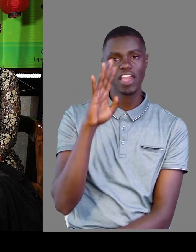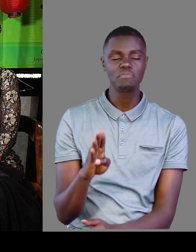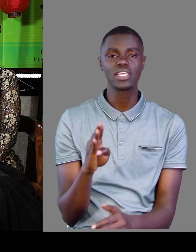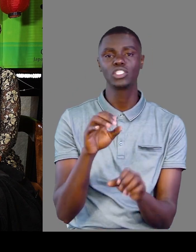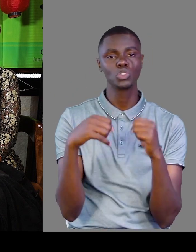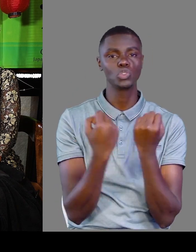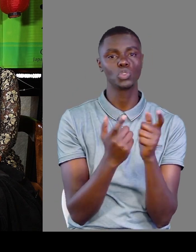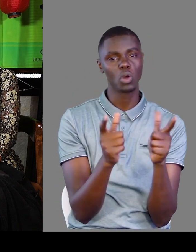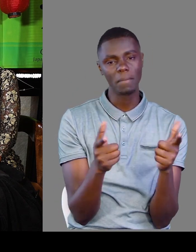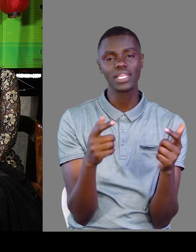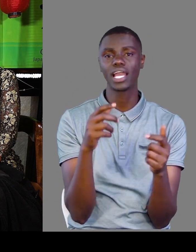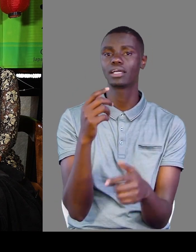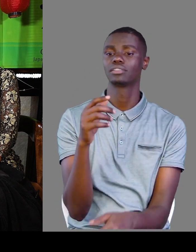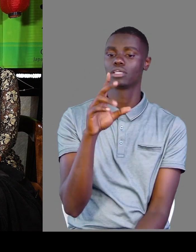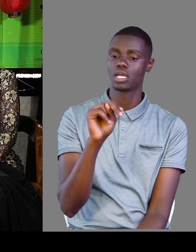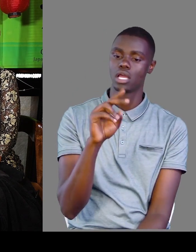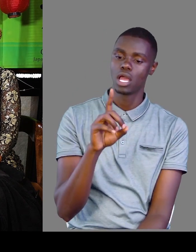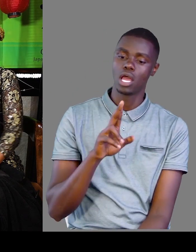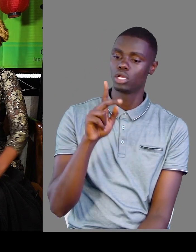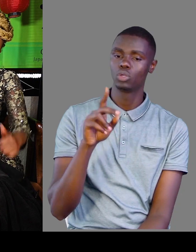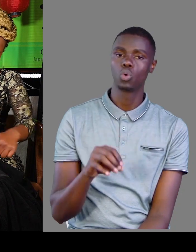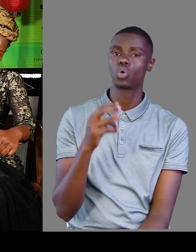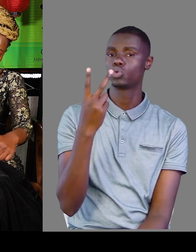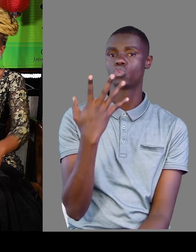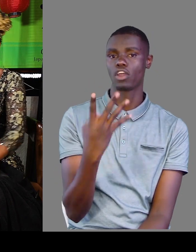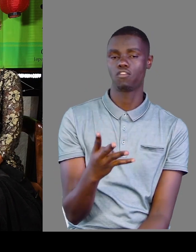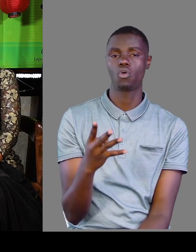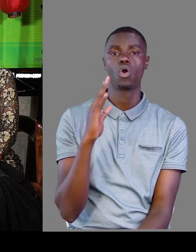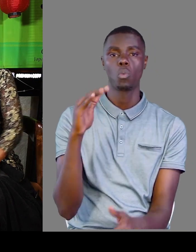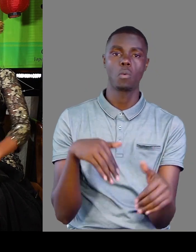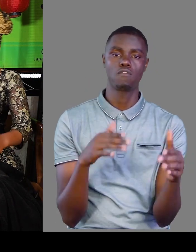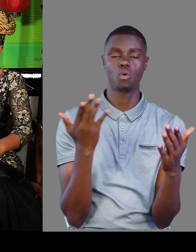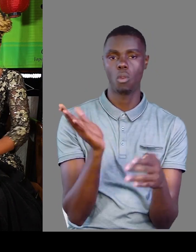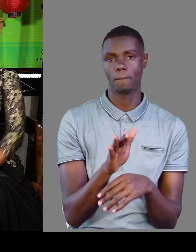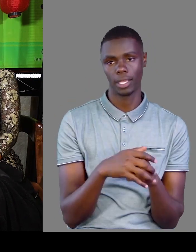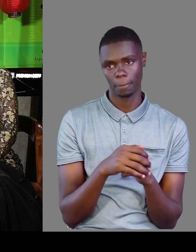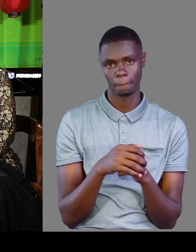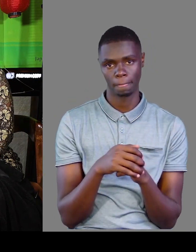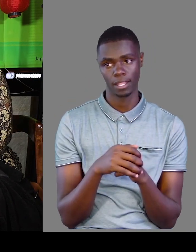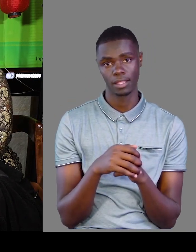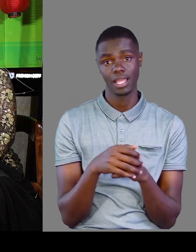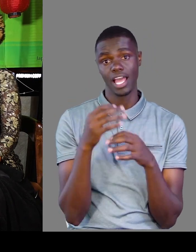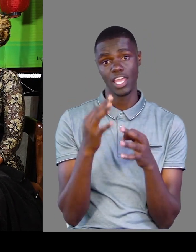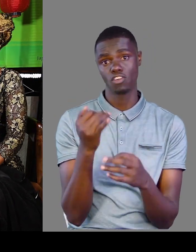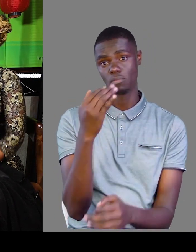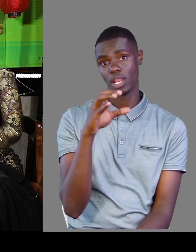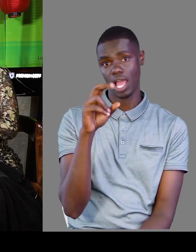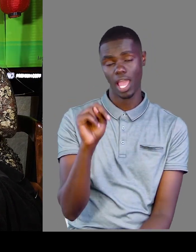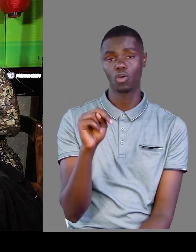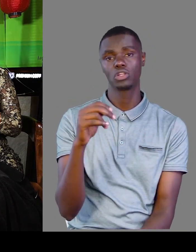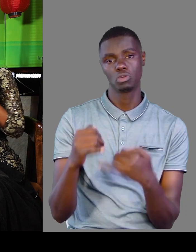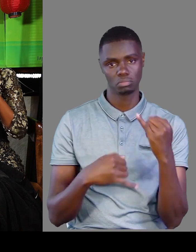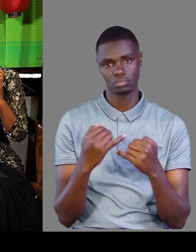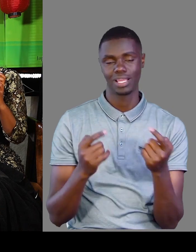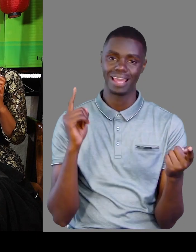sana. To all the stories wenye mmekuwa mkinivumilia. Once I make it, huku mta enjoy hapa. Yeah.